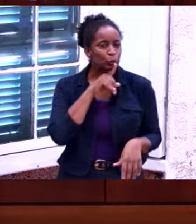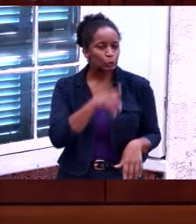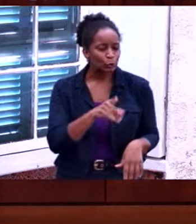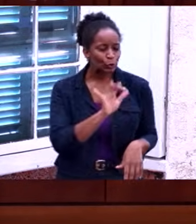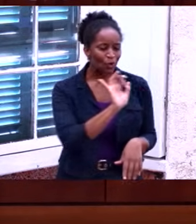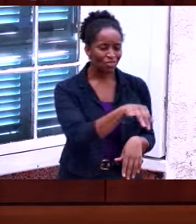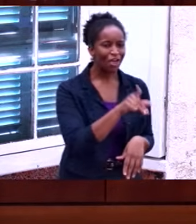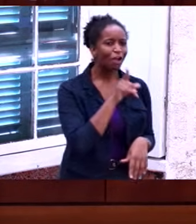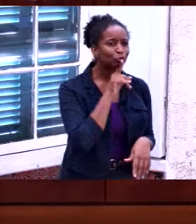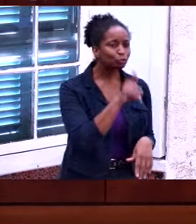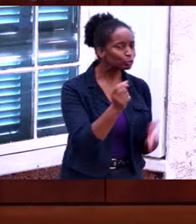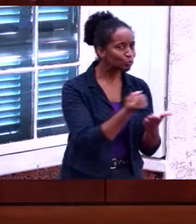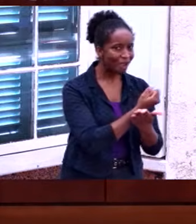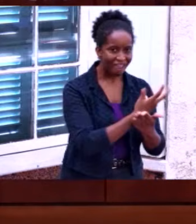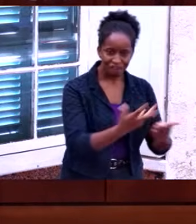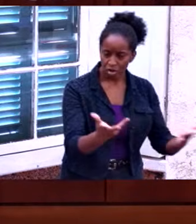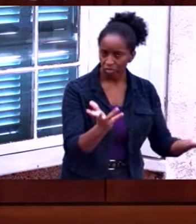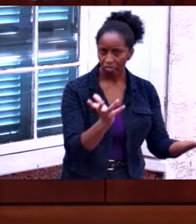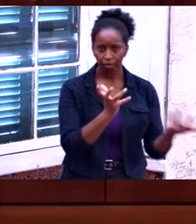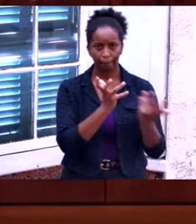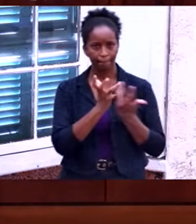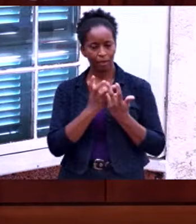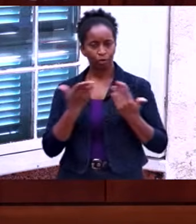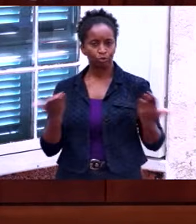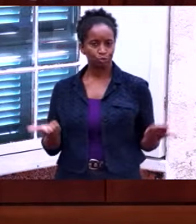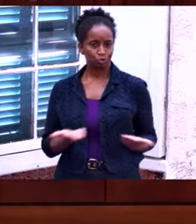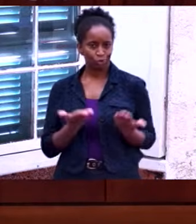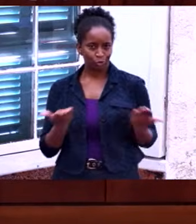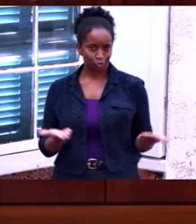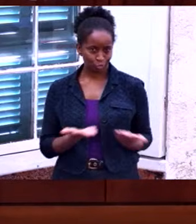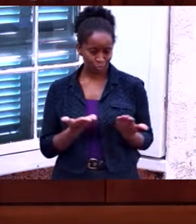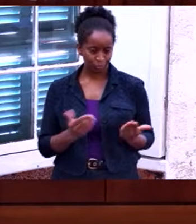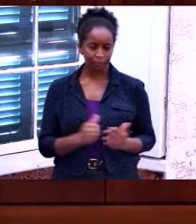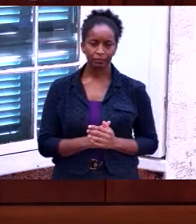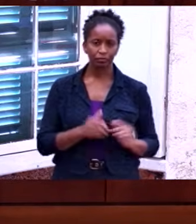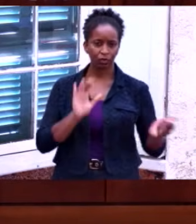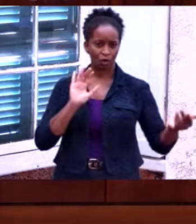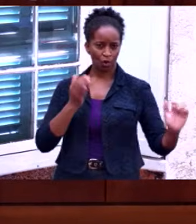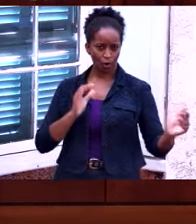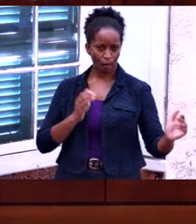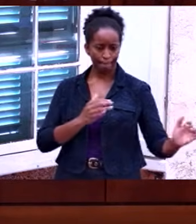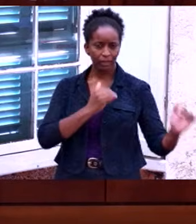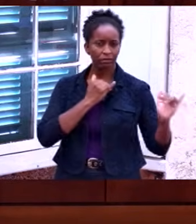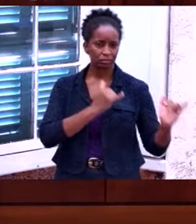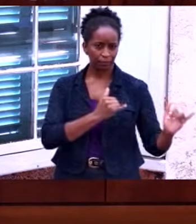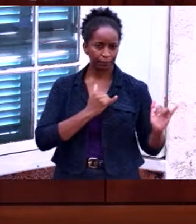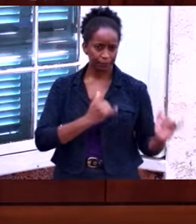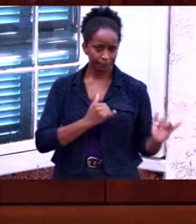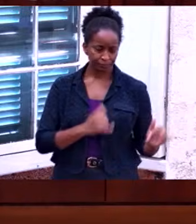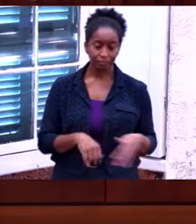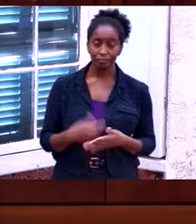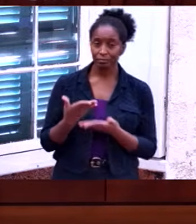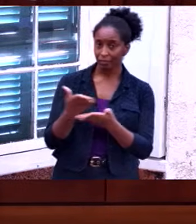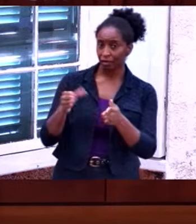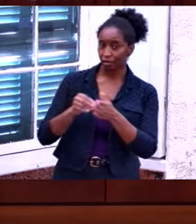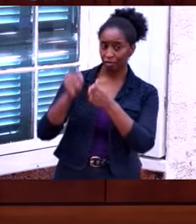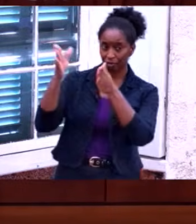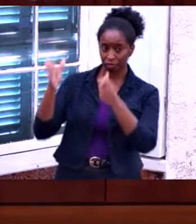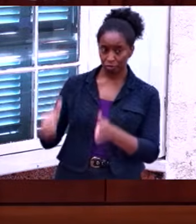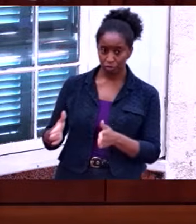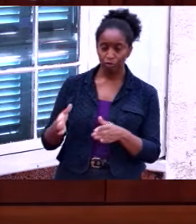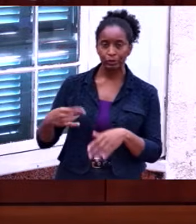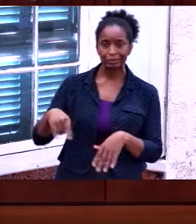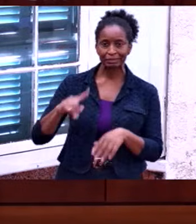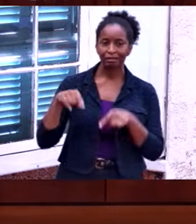today because we have the students with us. They have been very diligent and very faithful in sitting here throughout this lengthy debate.